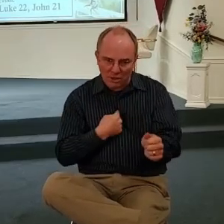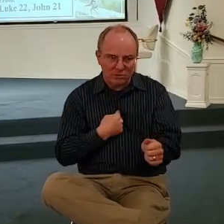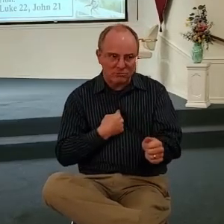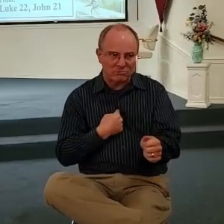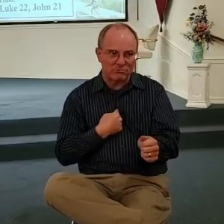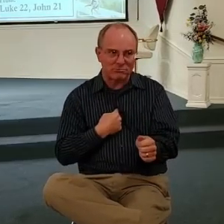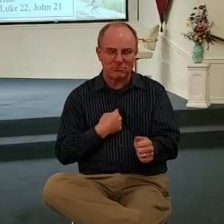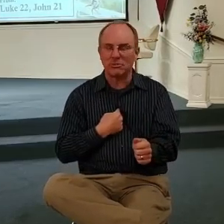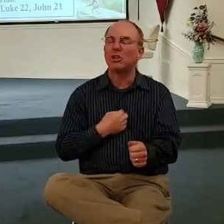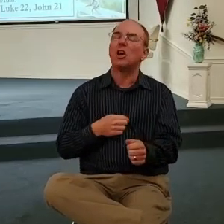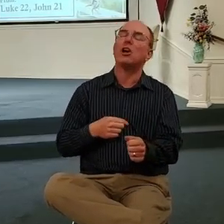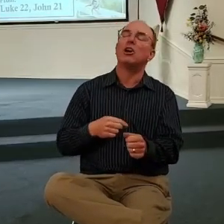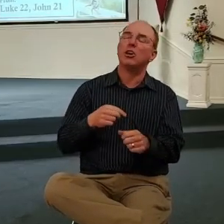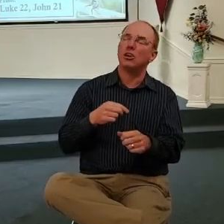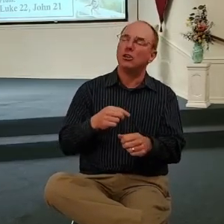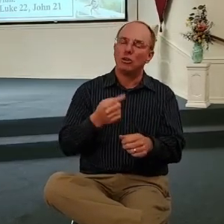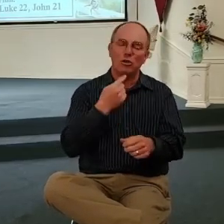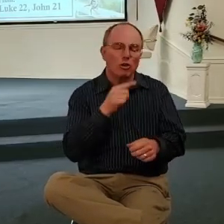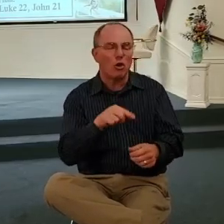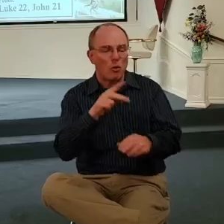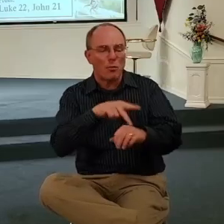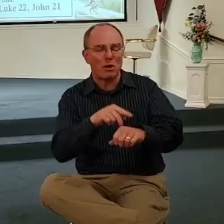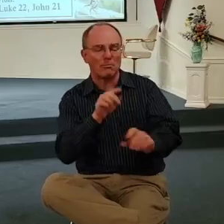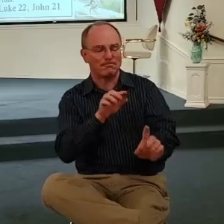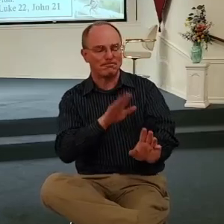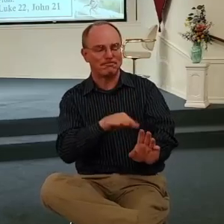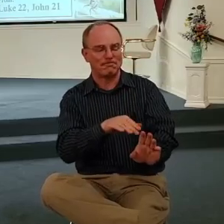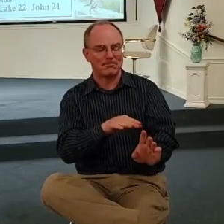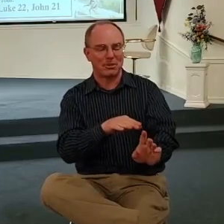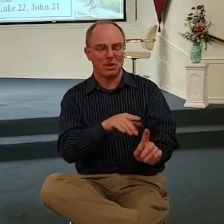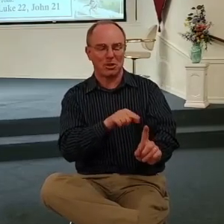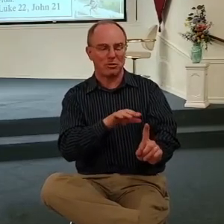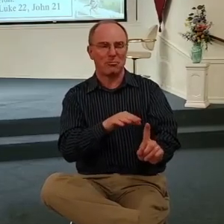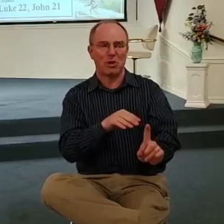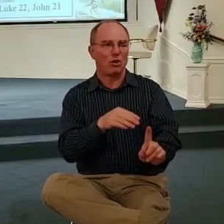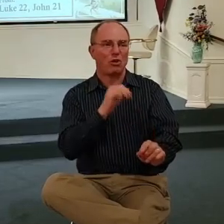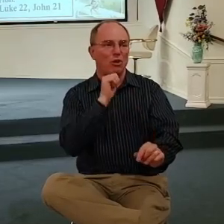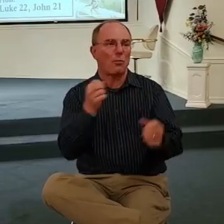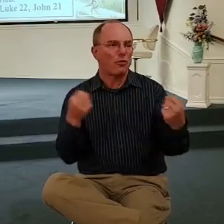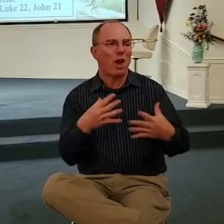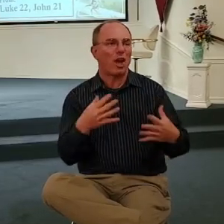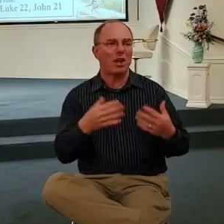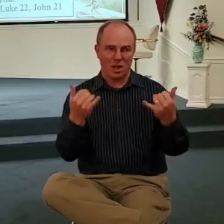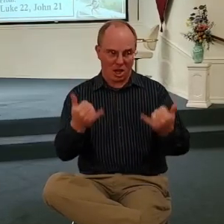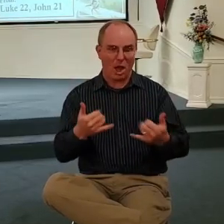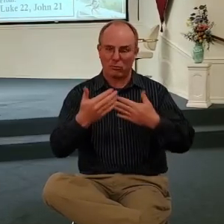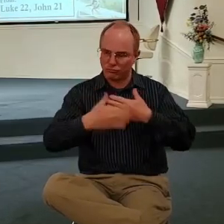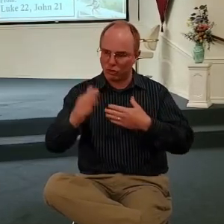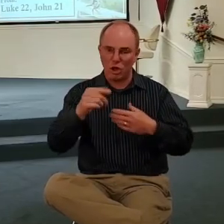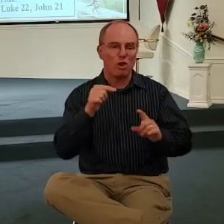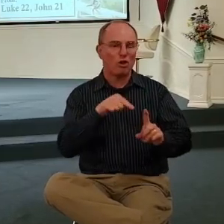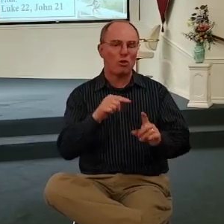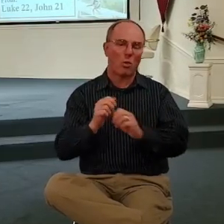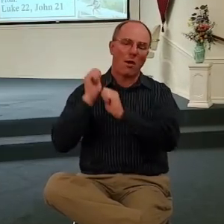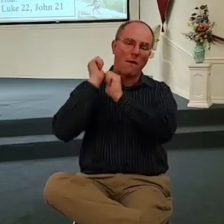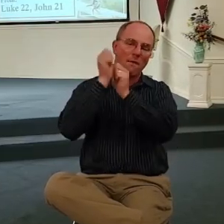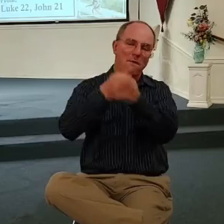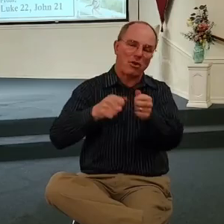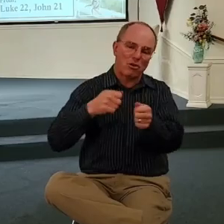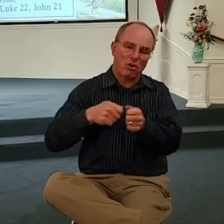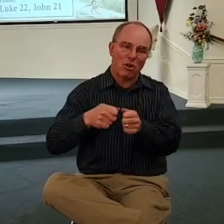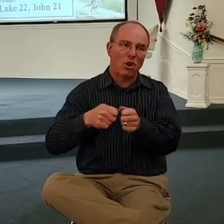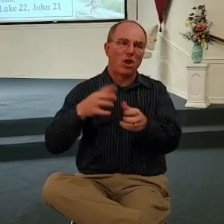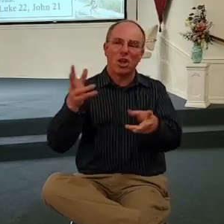Peter's told, "Don't be afraid. From now on, you will fish for people." Or Matthew